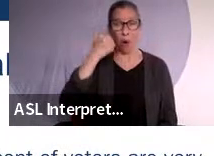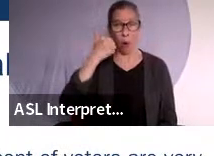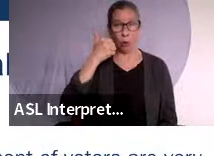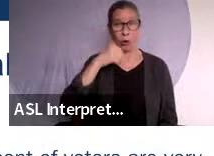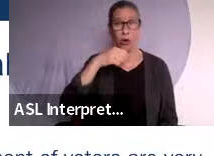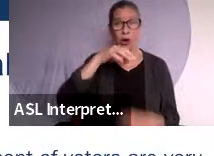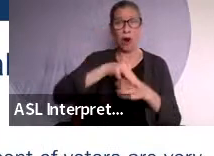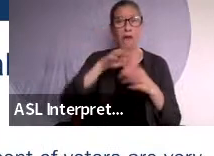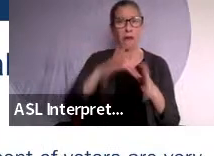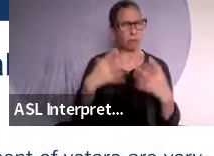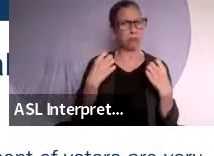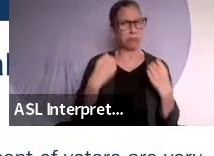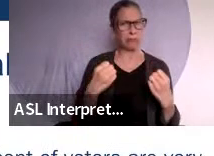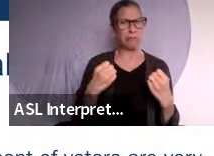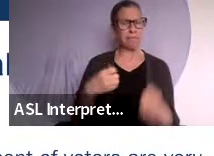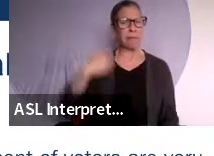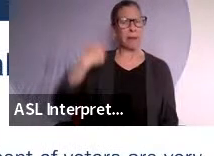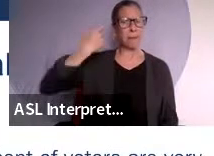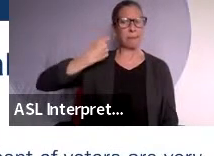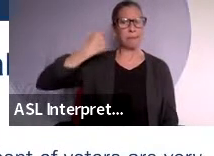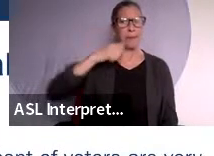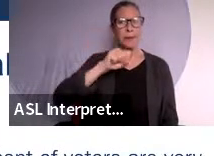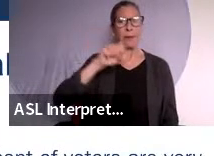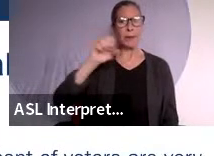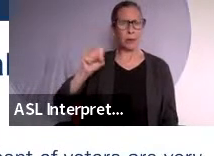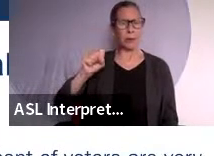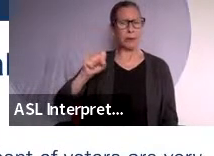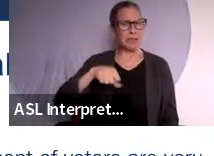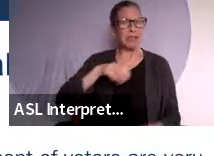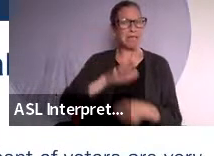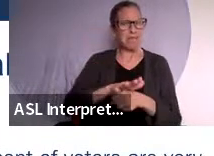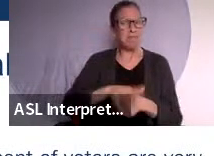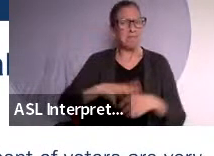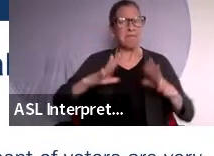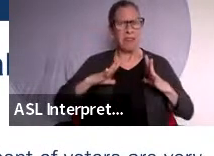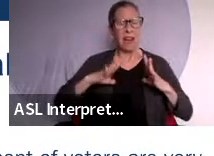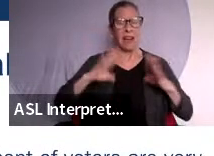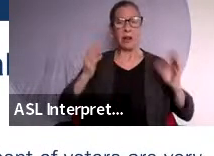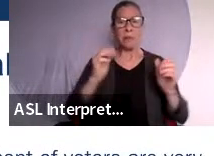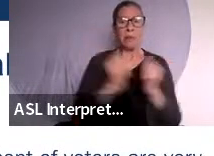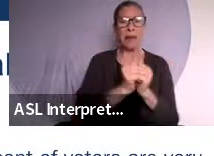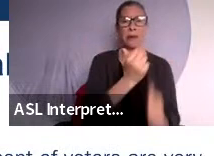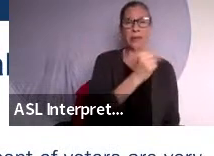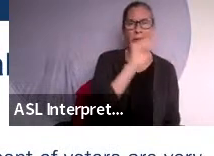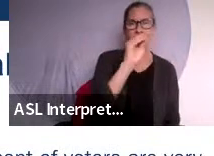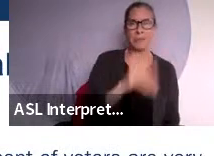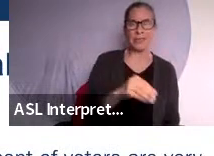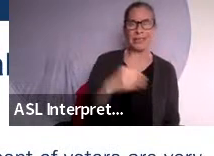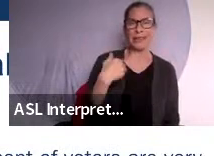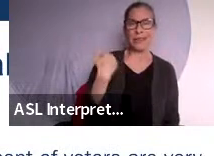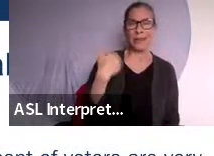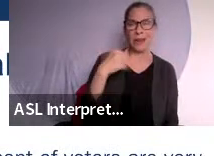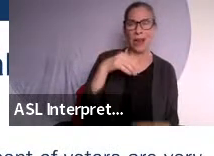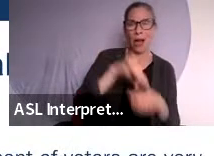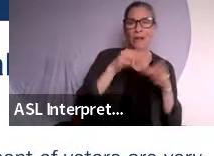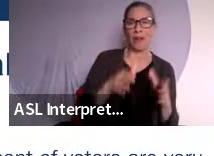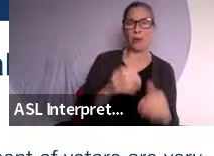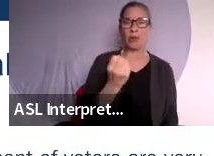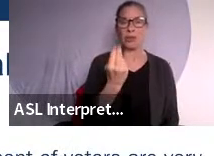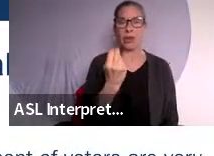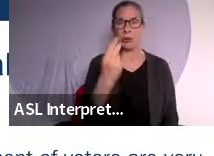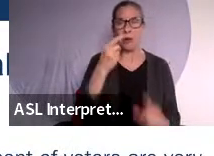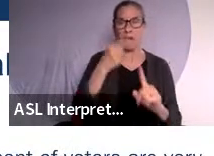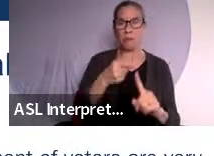feel very confident that they'll be receiving Social Security benefits when they retire, compared to 13% of younger voters, a 12-point